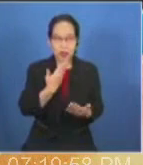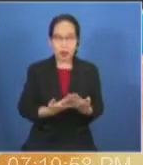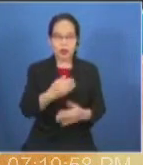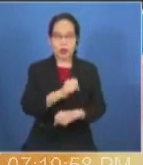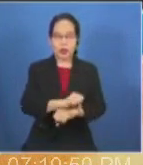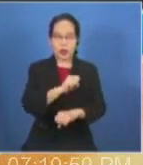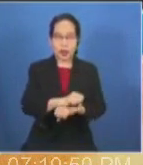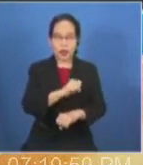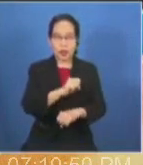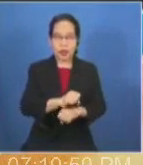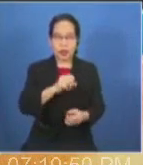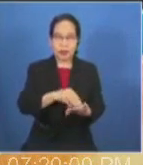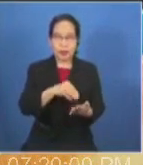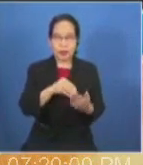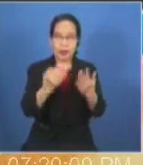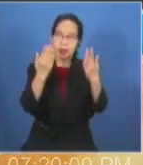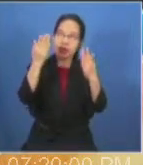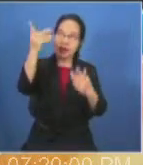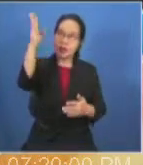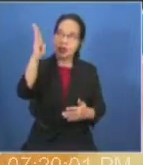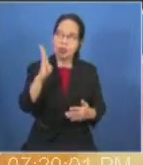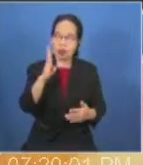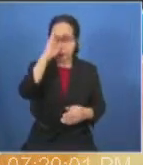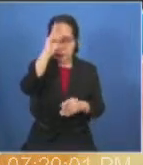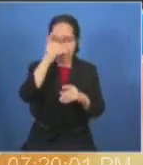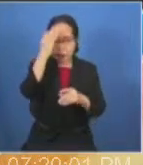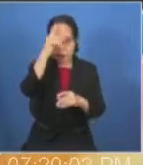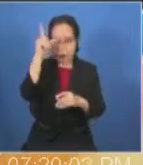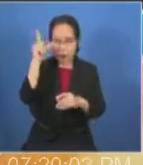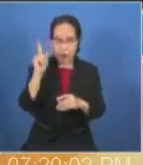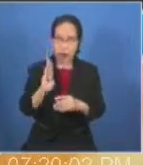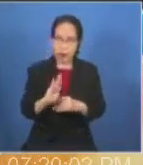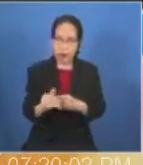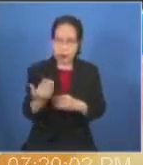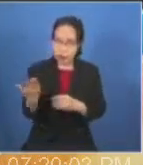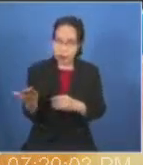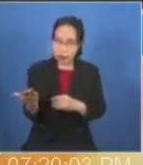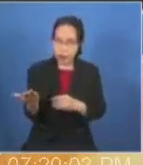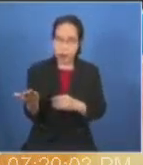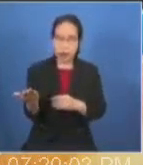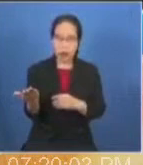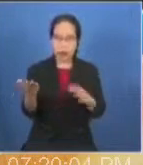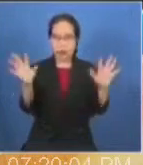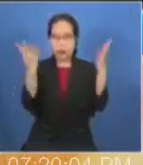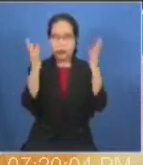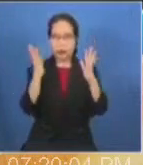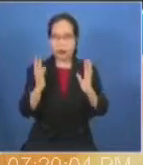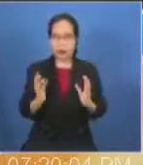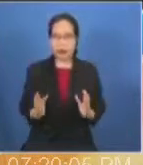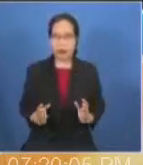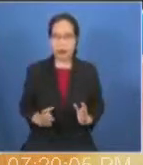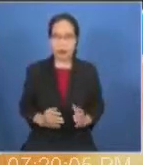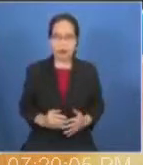in every good work. A million thanks to God, Kuya Daniel. Back to you.